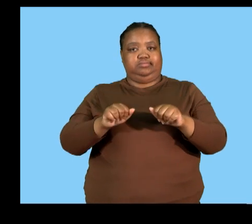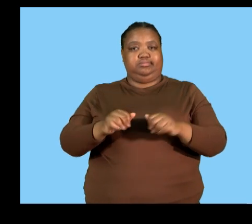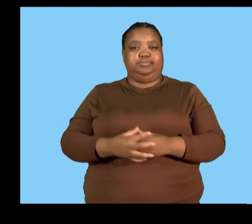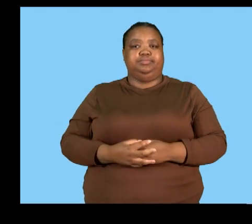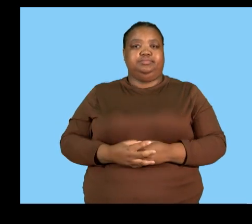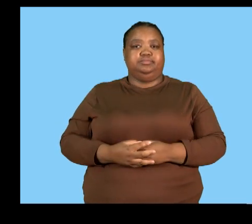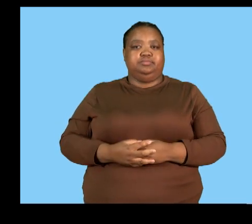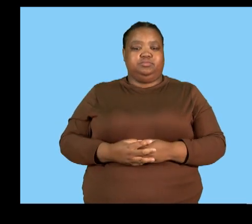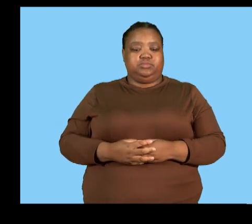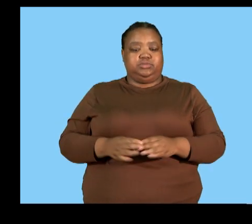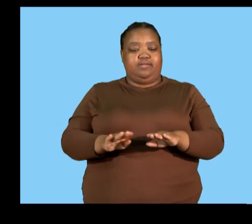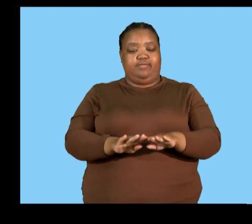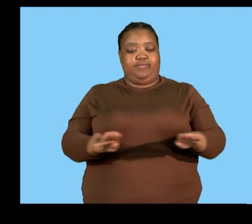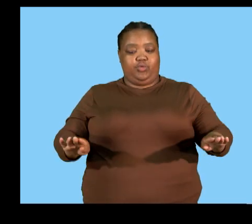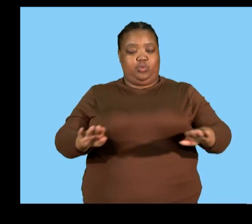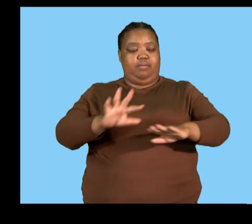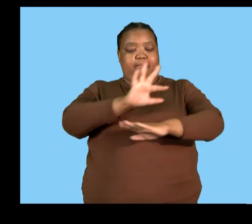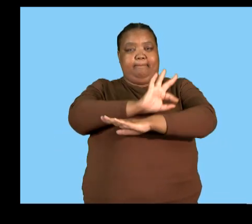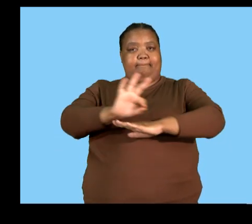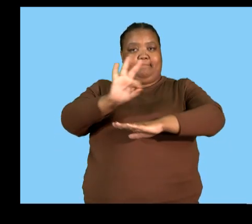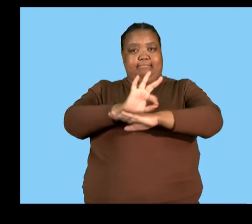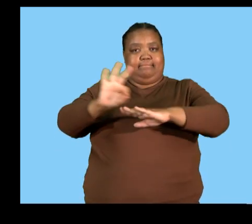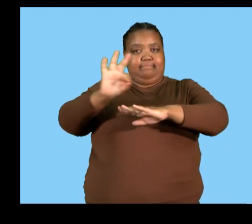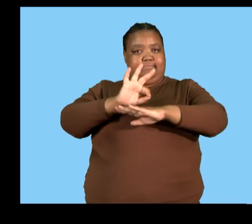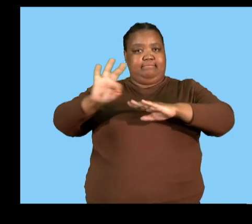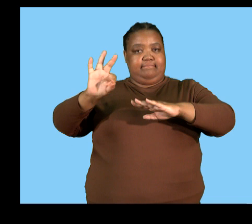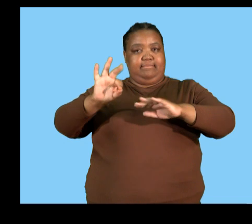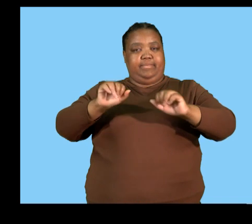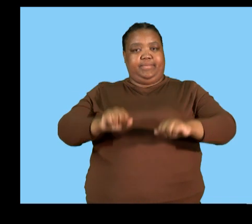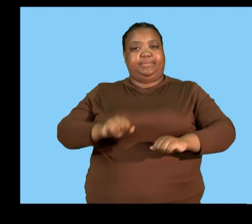on the floor plan